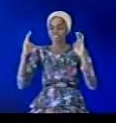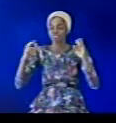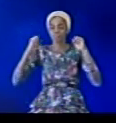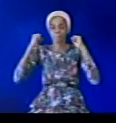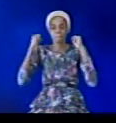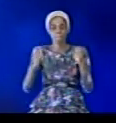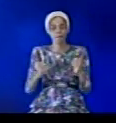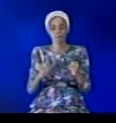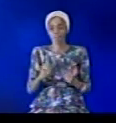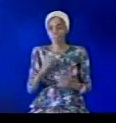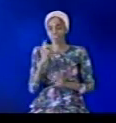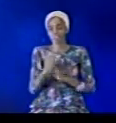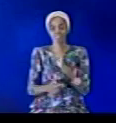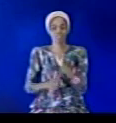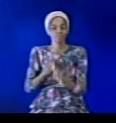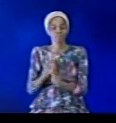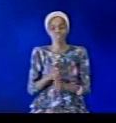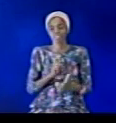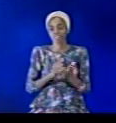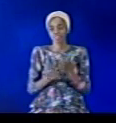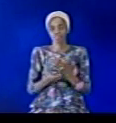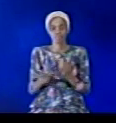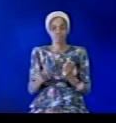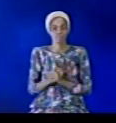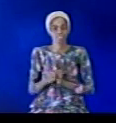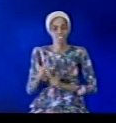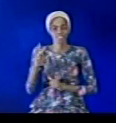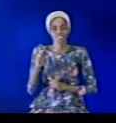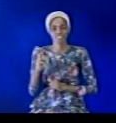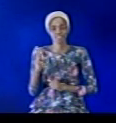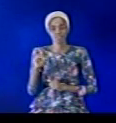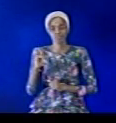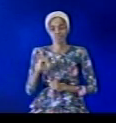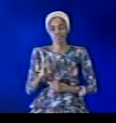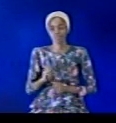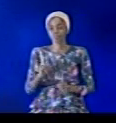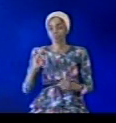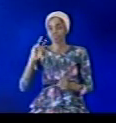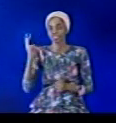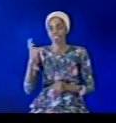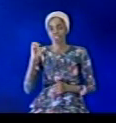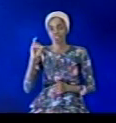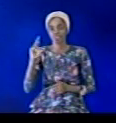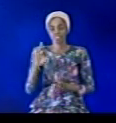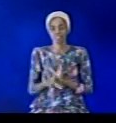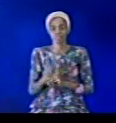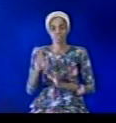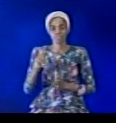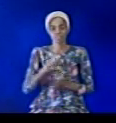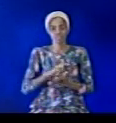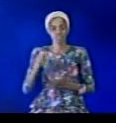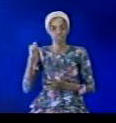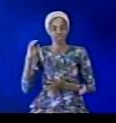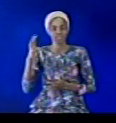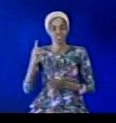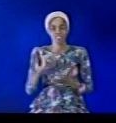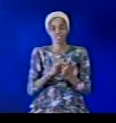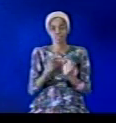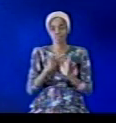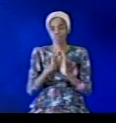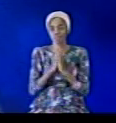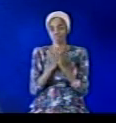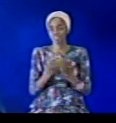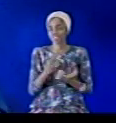Power Global Crusade with Kumuyi. In 2 Corinthians chapter 2 verse 14, the Bible